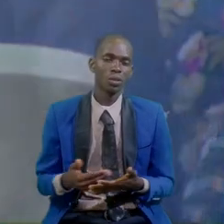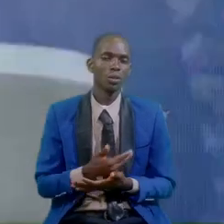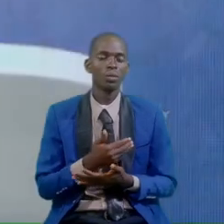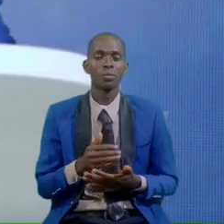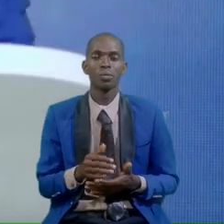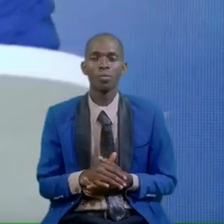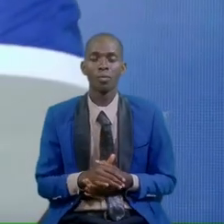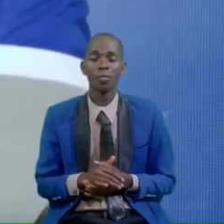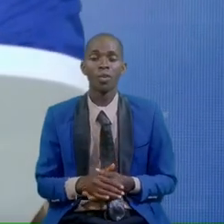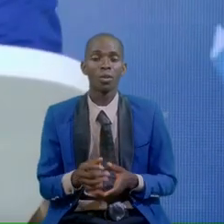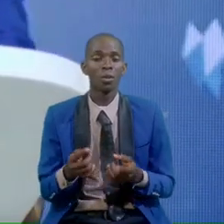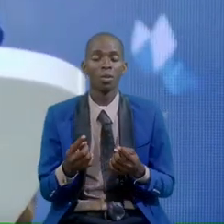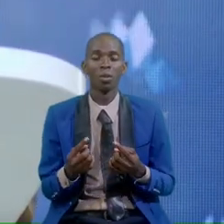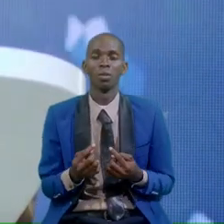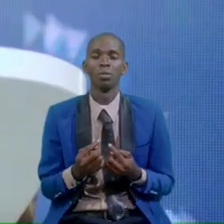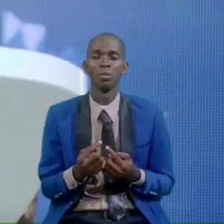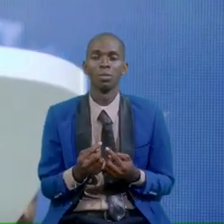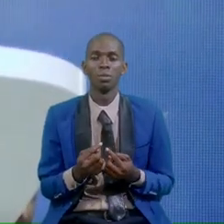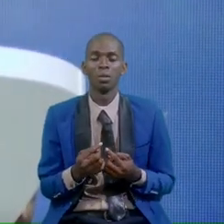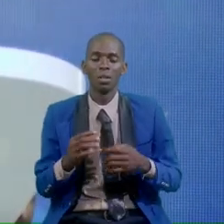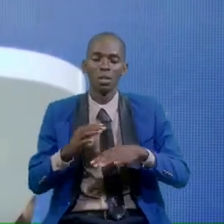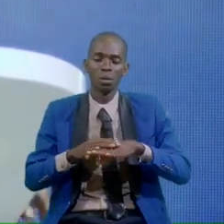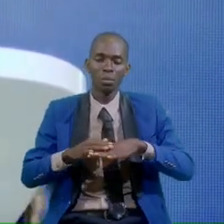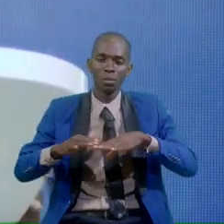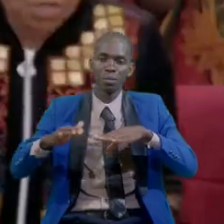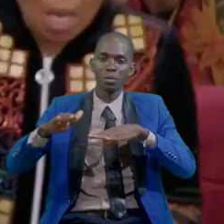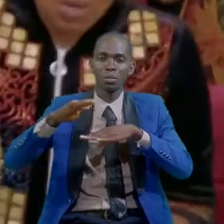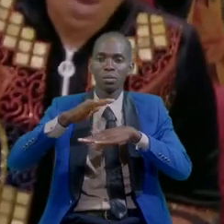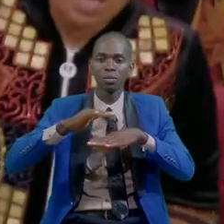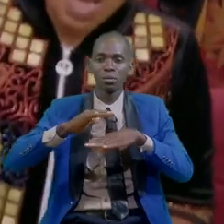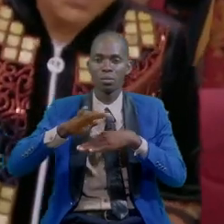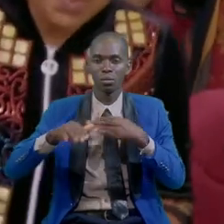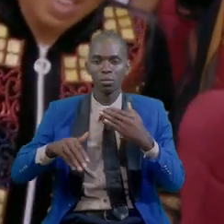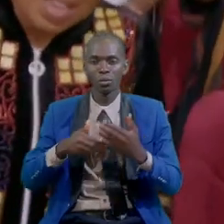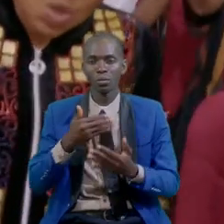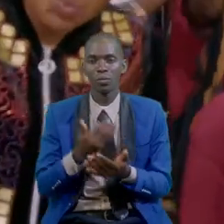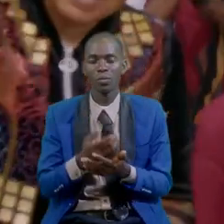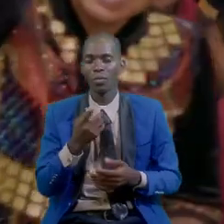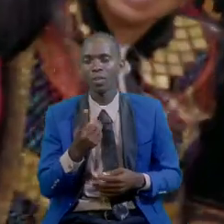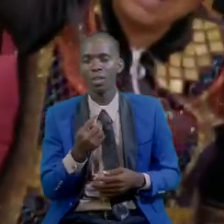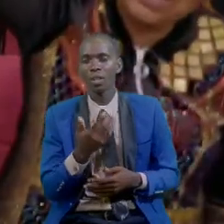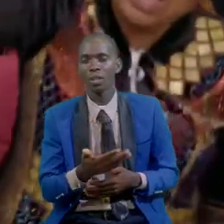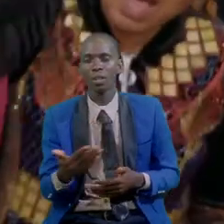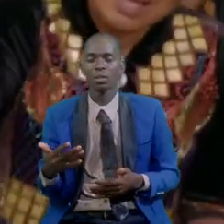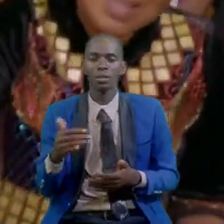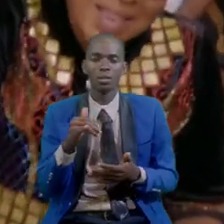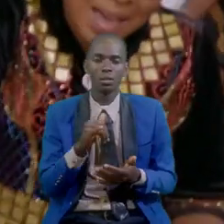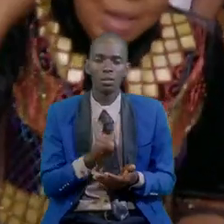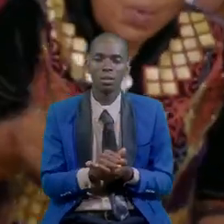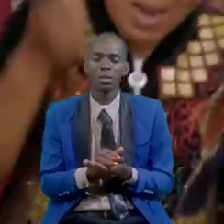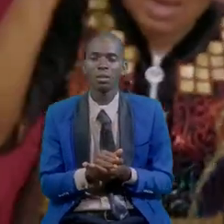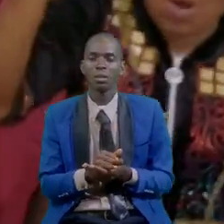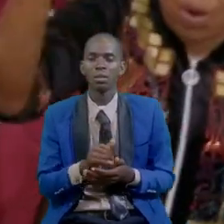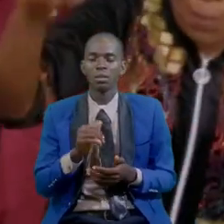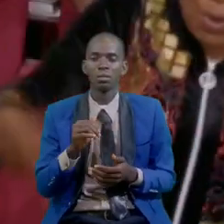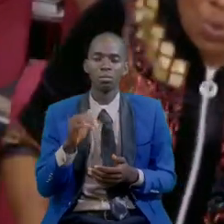Come above all those things that the great ministers